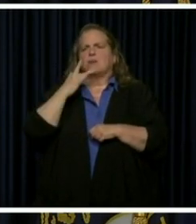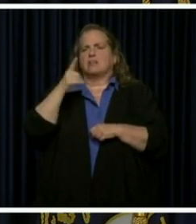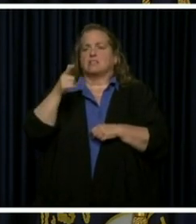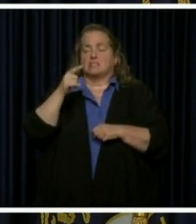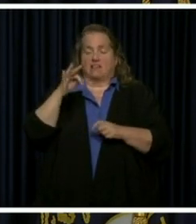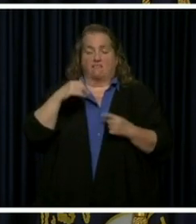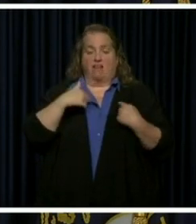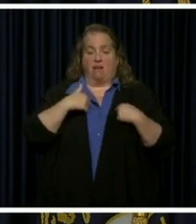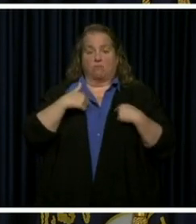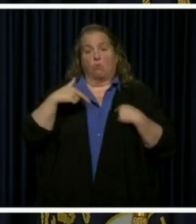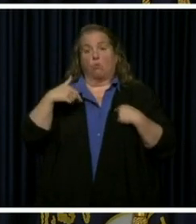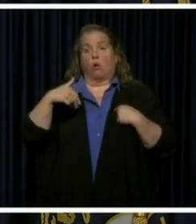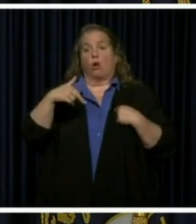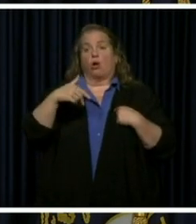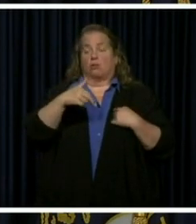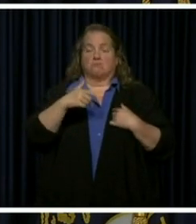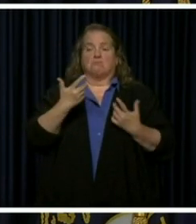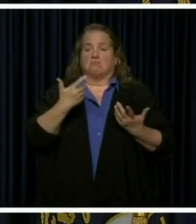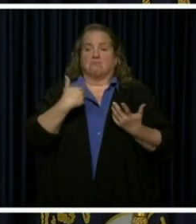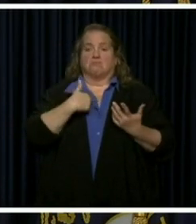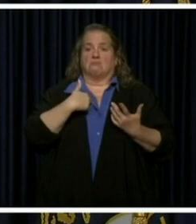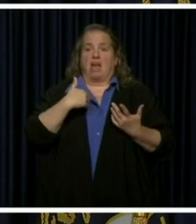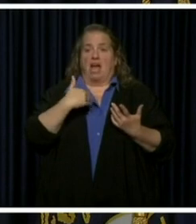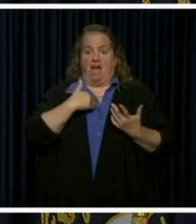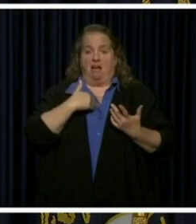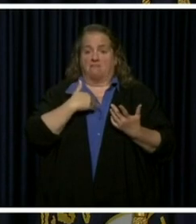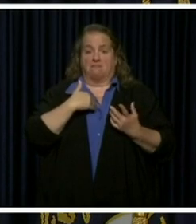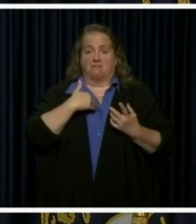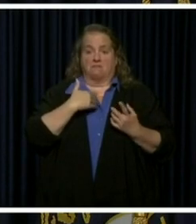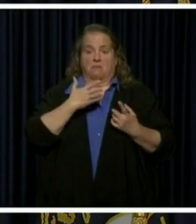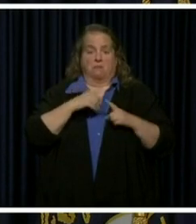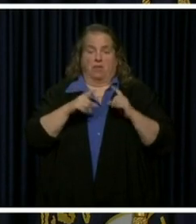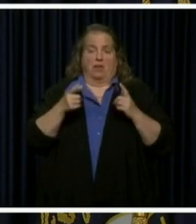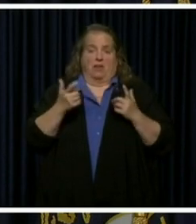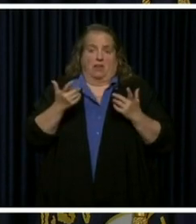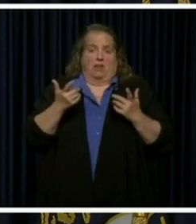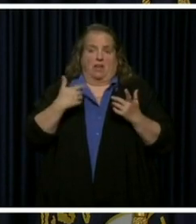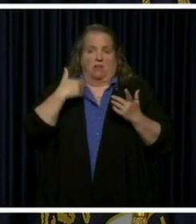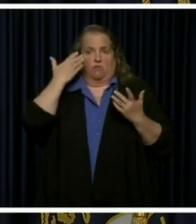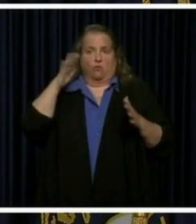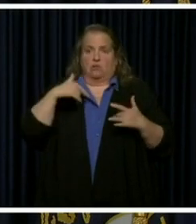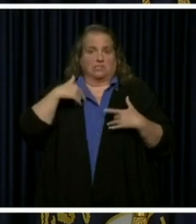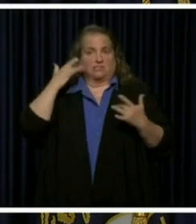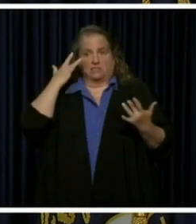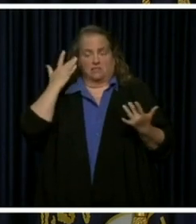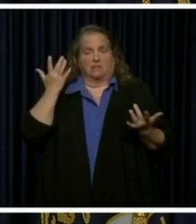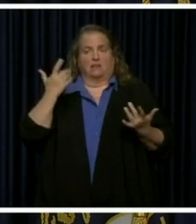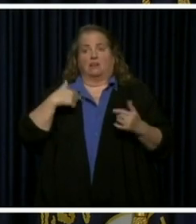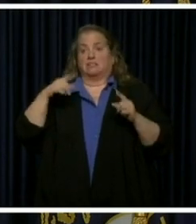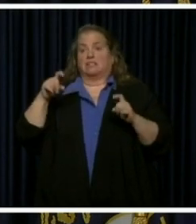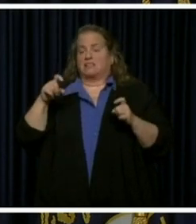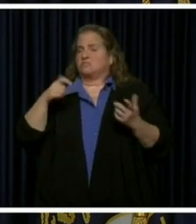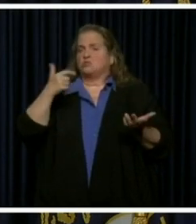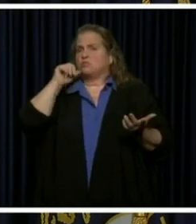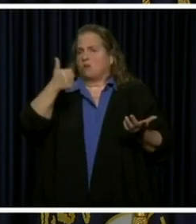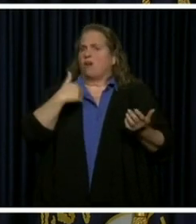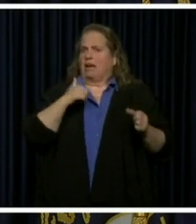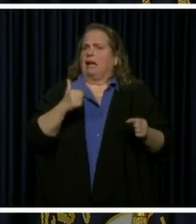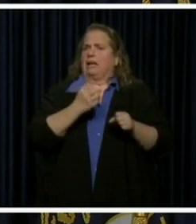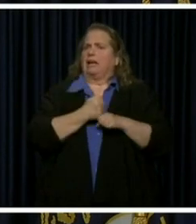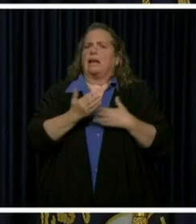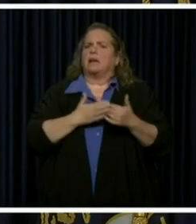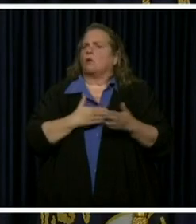they are around other people. What do you say to people, and should everyone be tested regardless of being symptomatic?